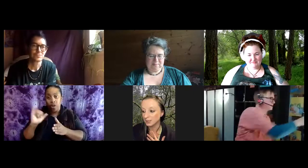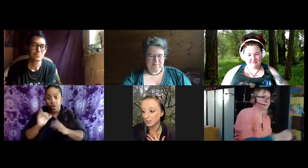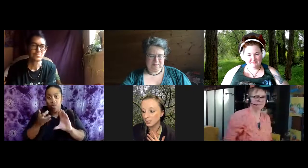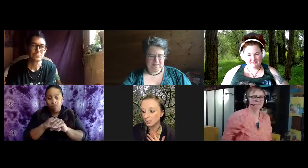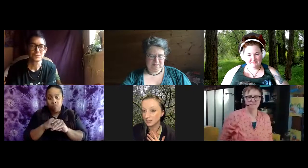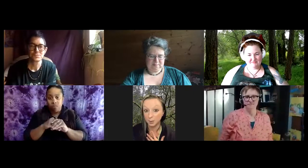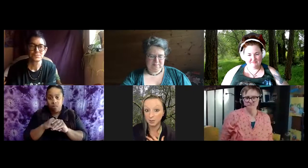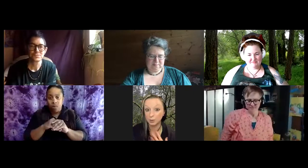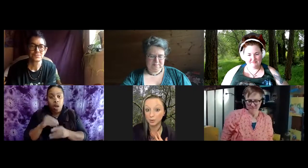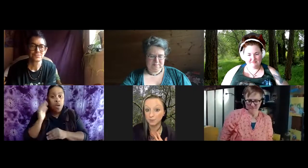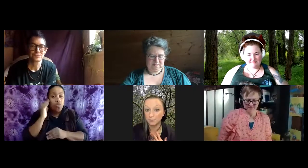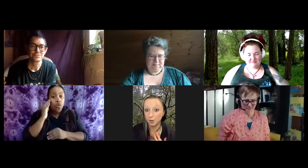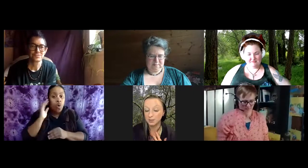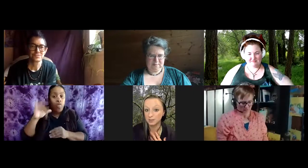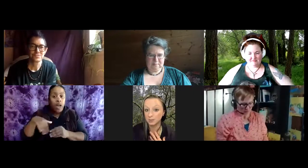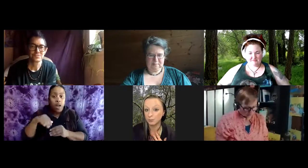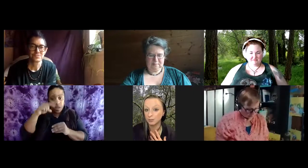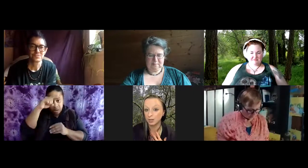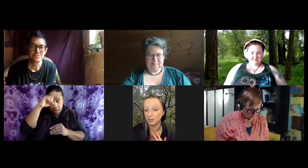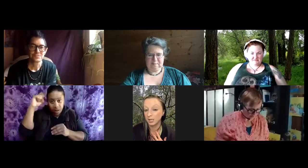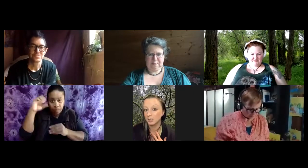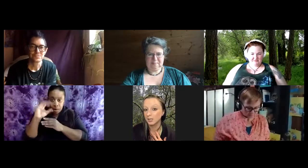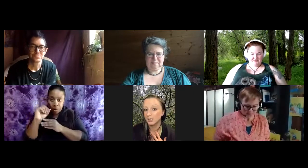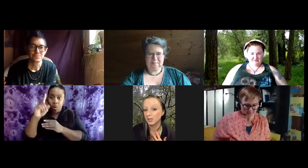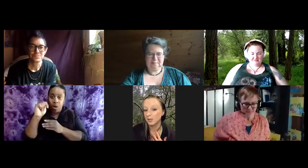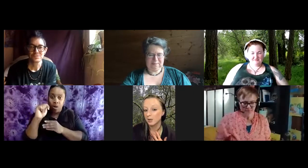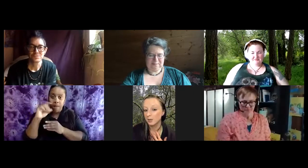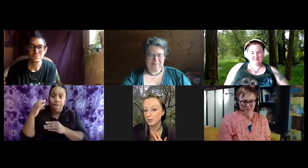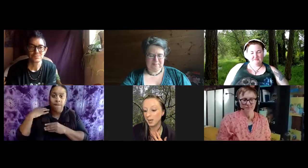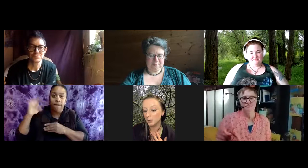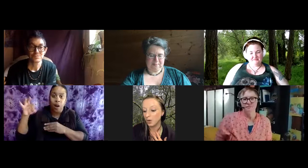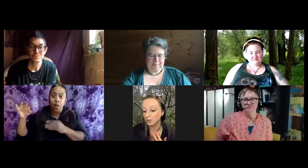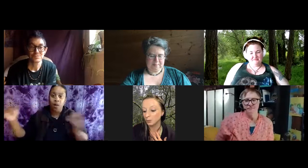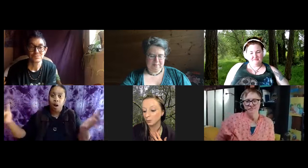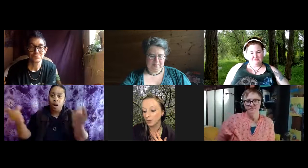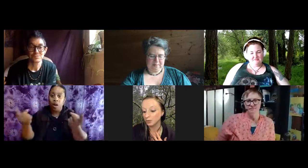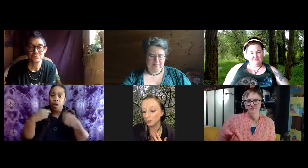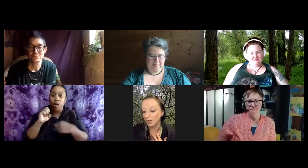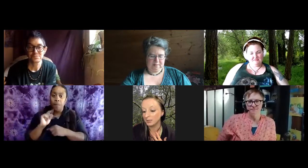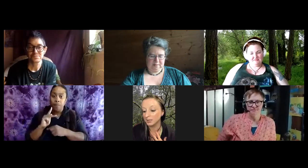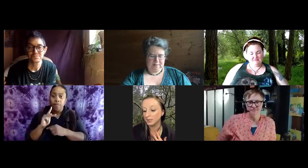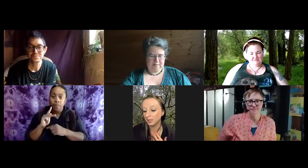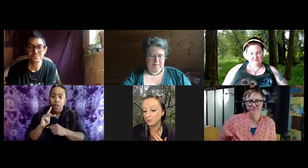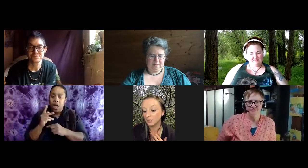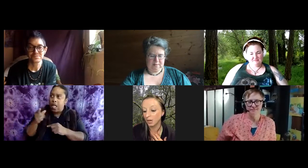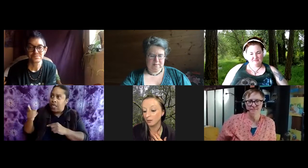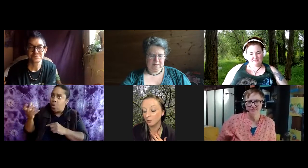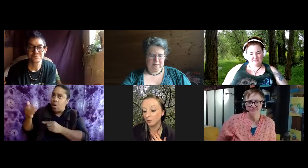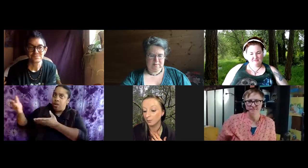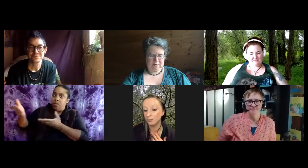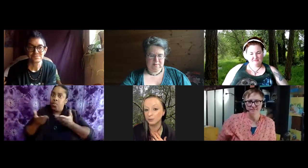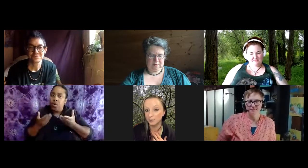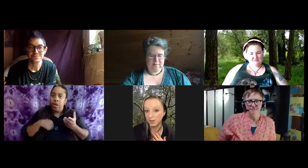that the summer court of fairies, as they're returning, they want to bring to us the gift